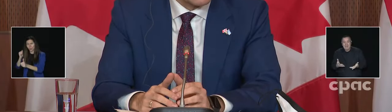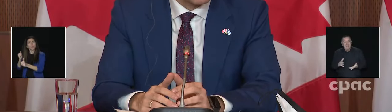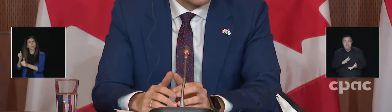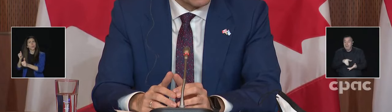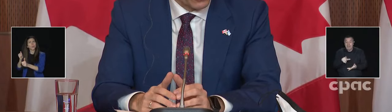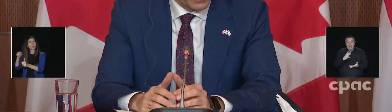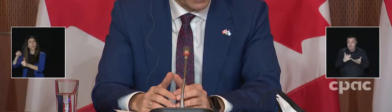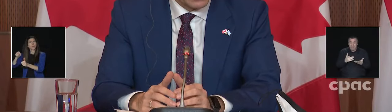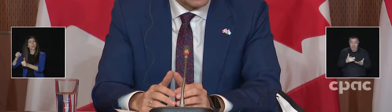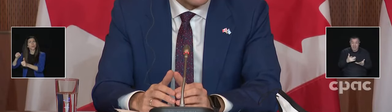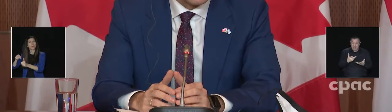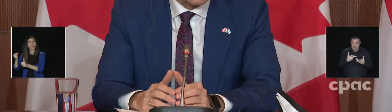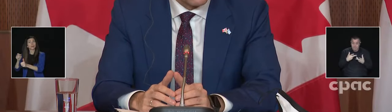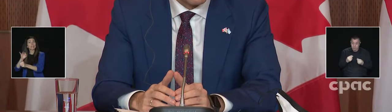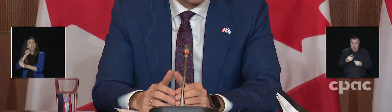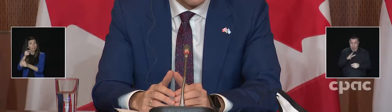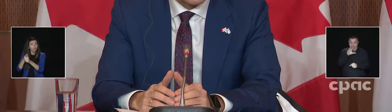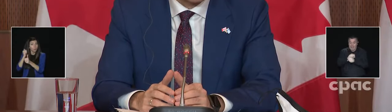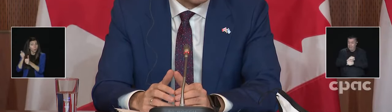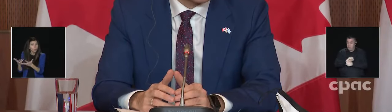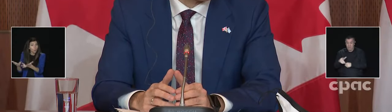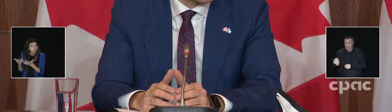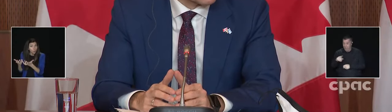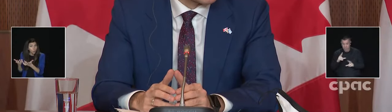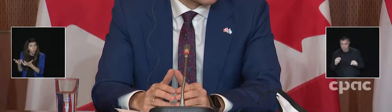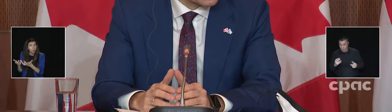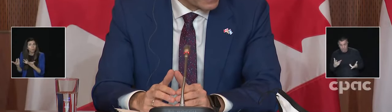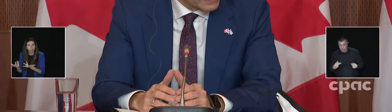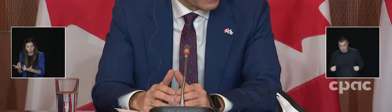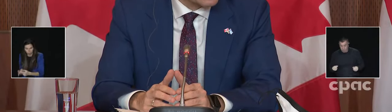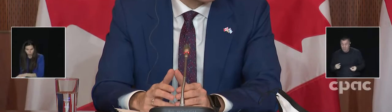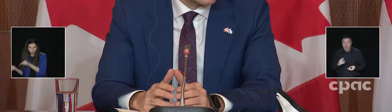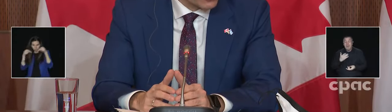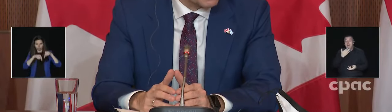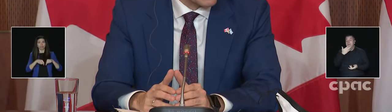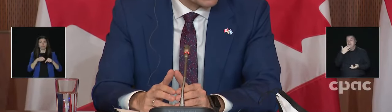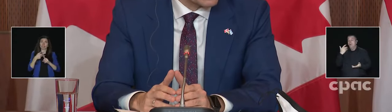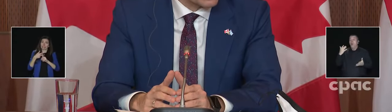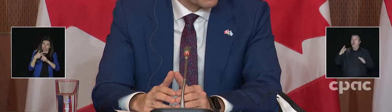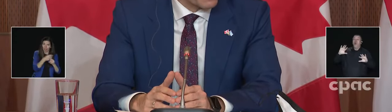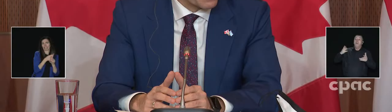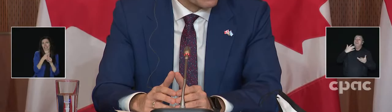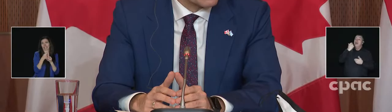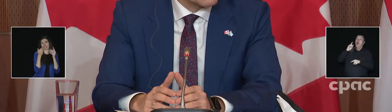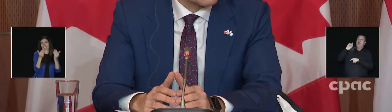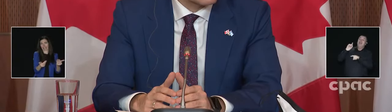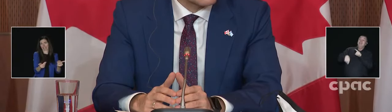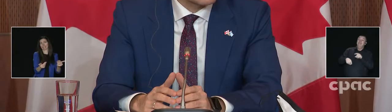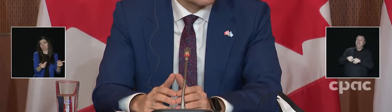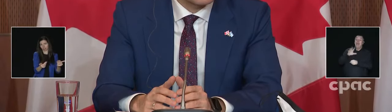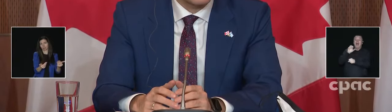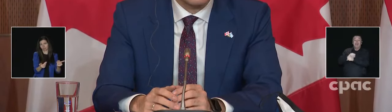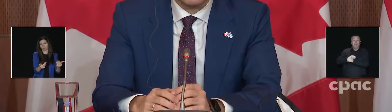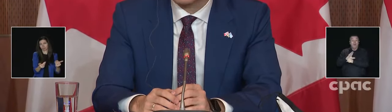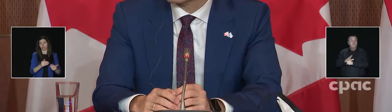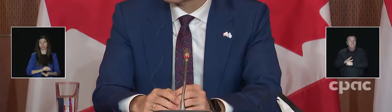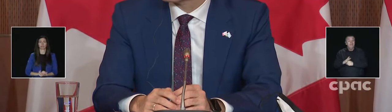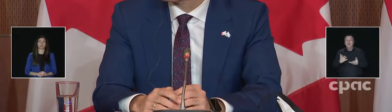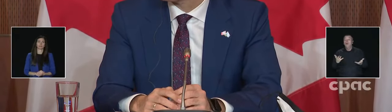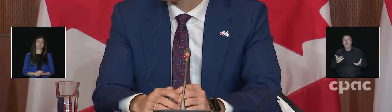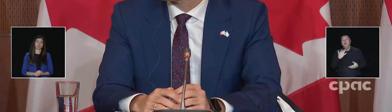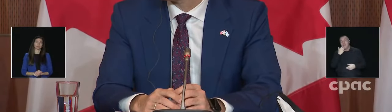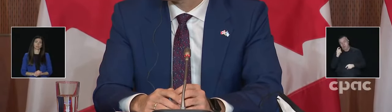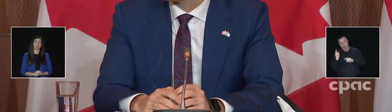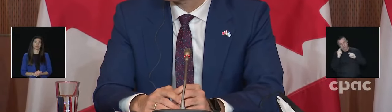not to have COVID-19 and not to run the risk of being severely ill is to be vaccinated. And we will go